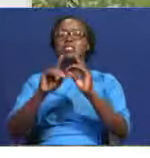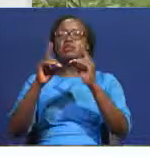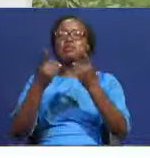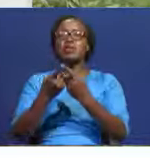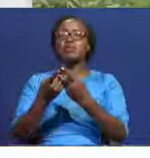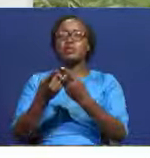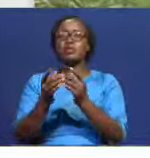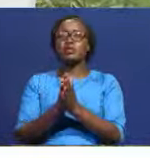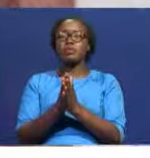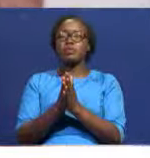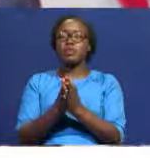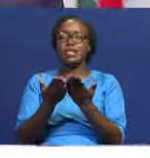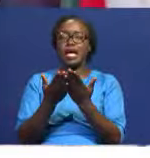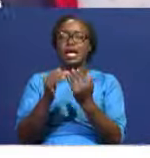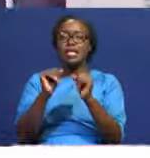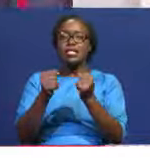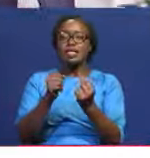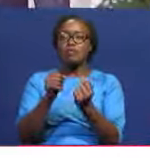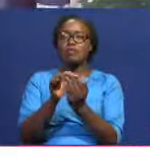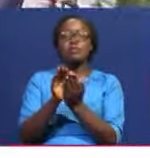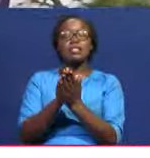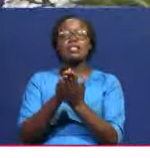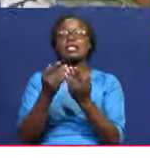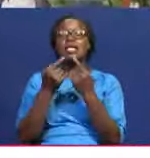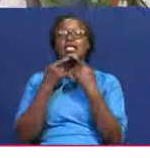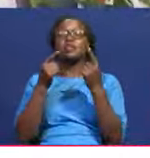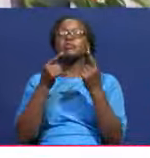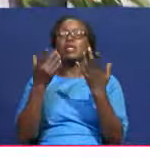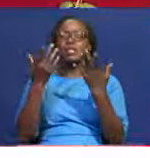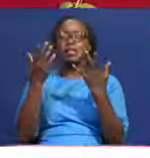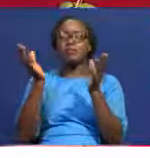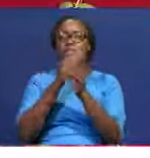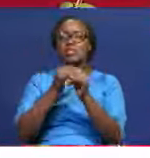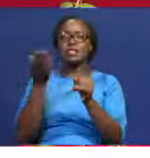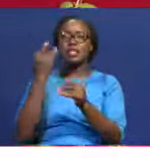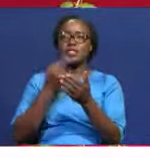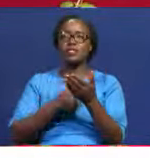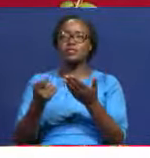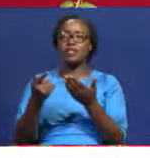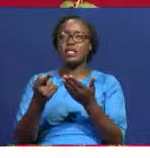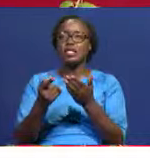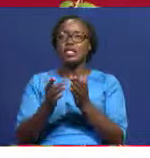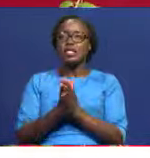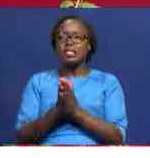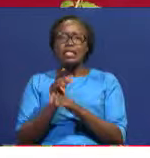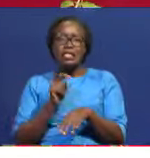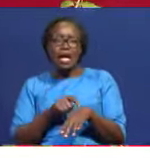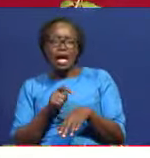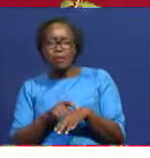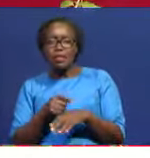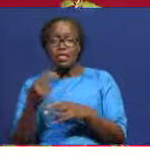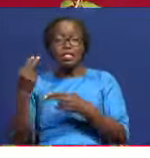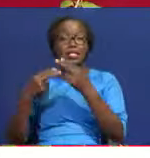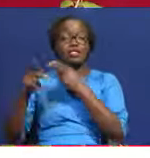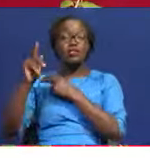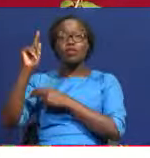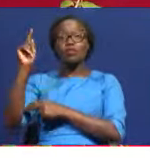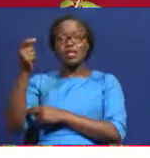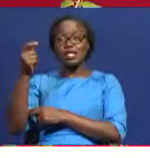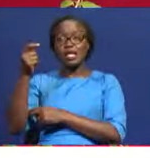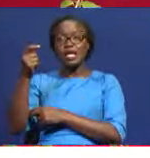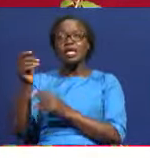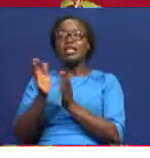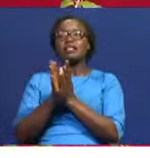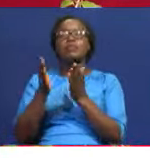in line with austerity measures announced by the president last week. This is the second time in the history of the republic that